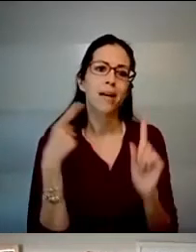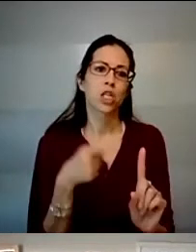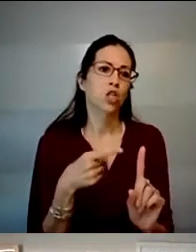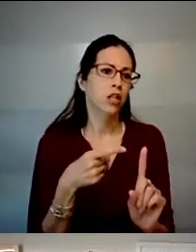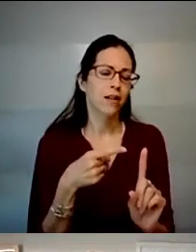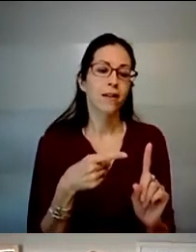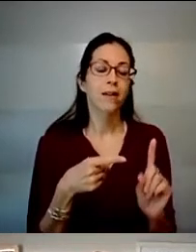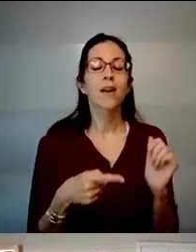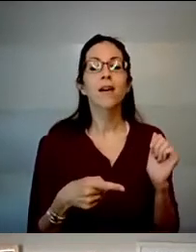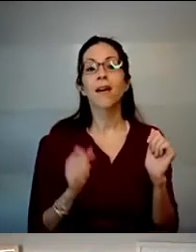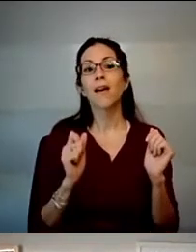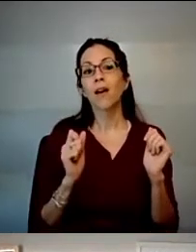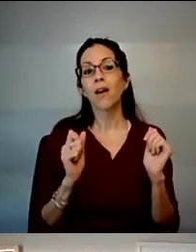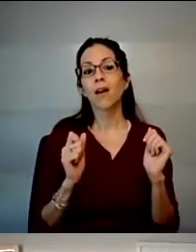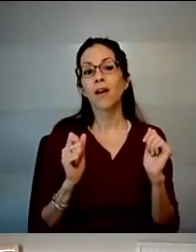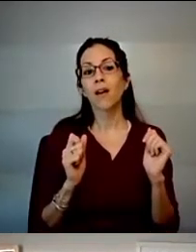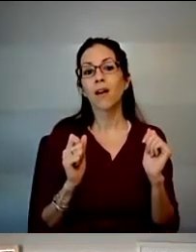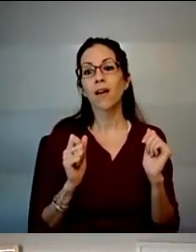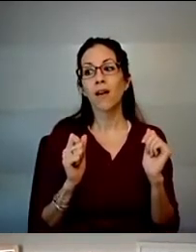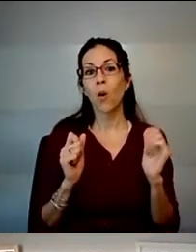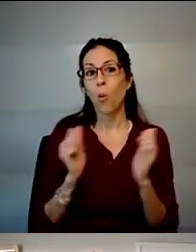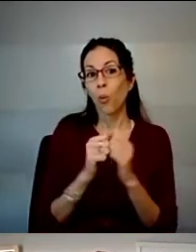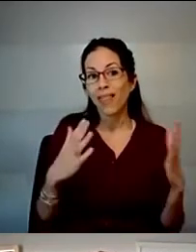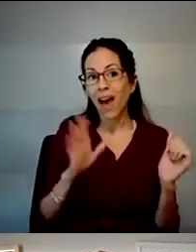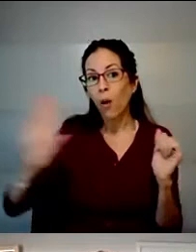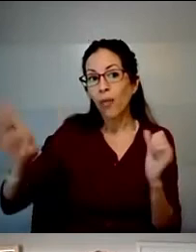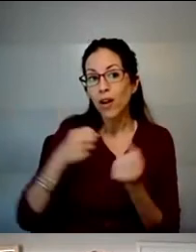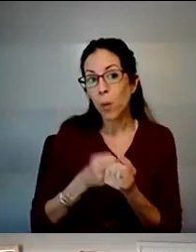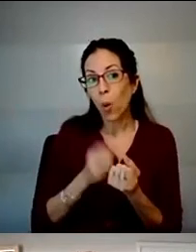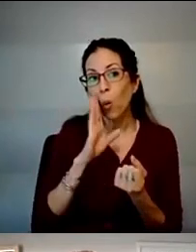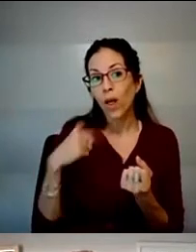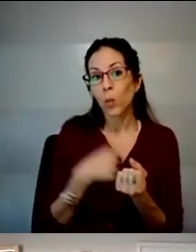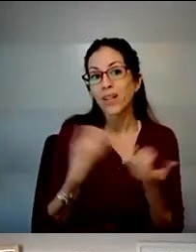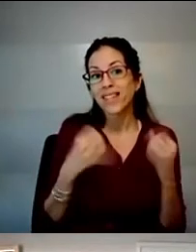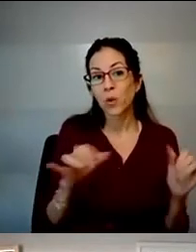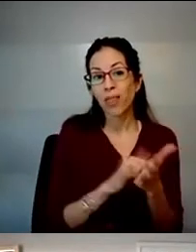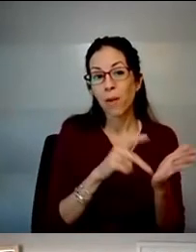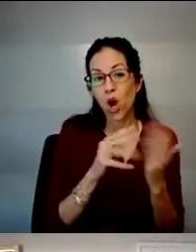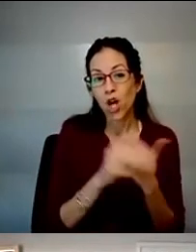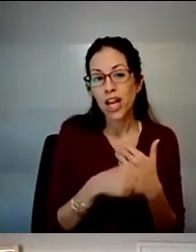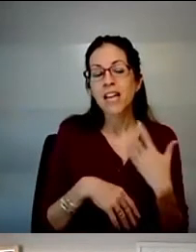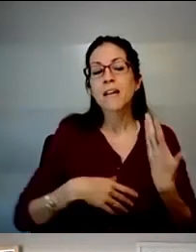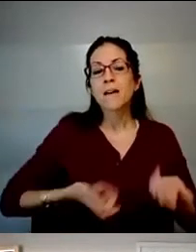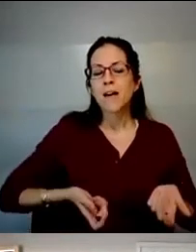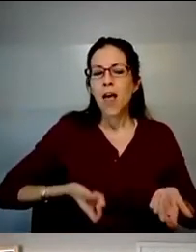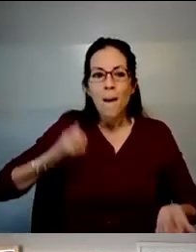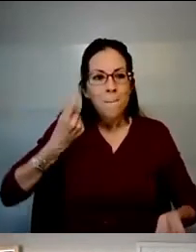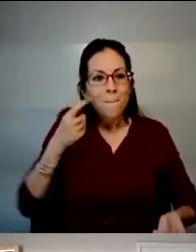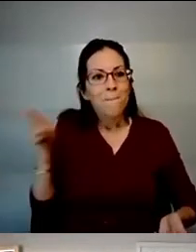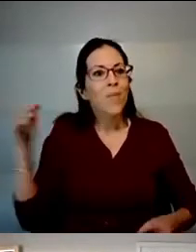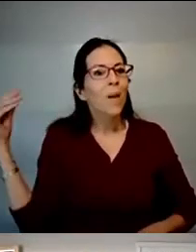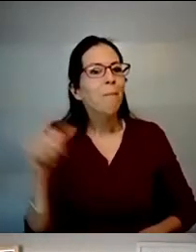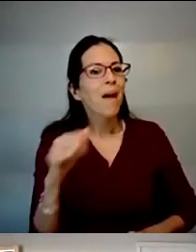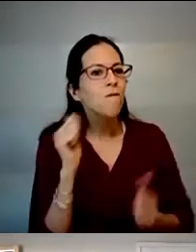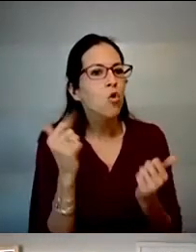Would we have done it had we not had that support? And let me just say, you know, they paid for all the materials, and then